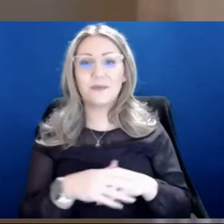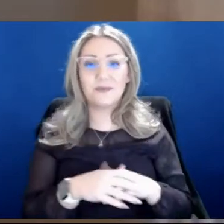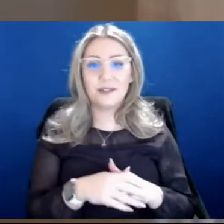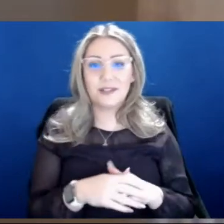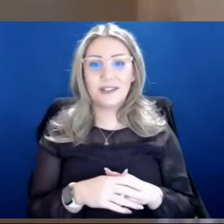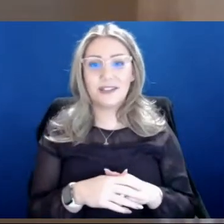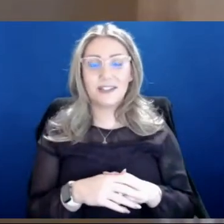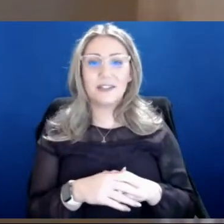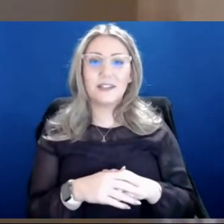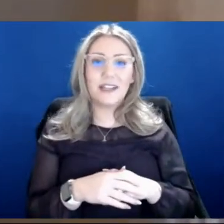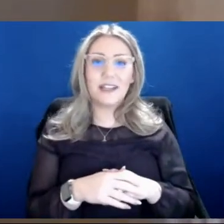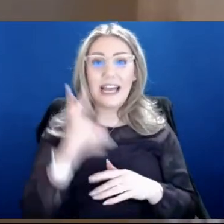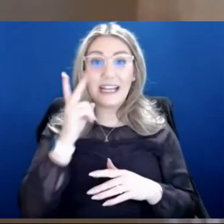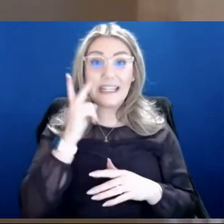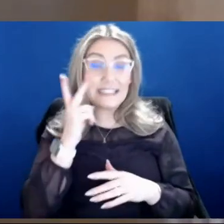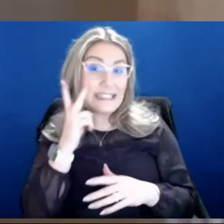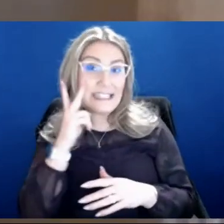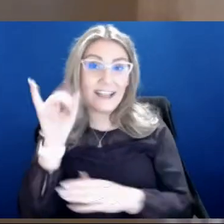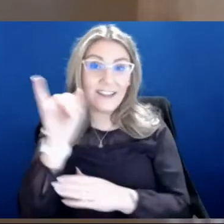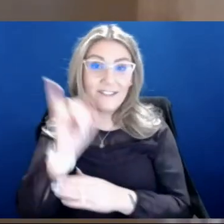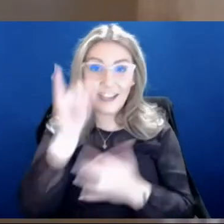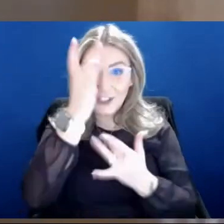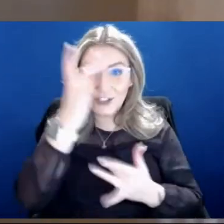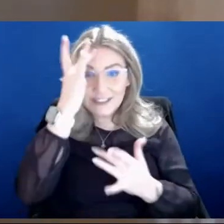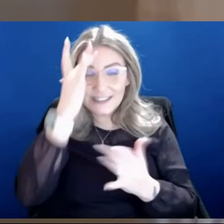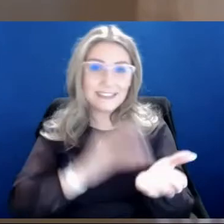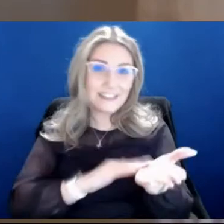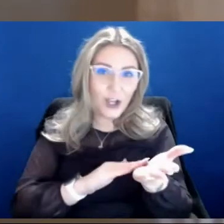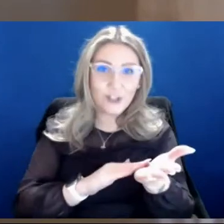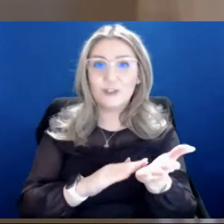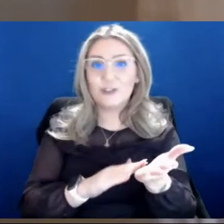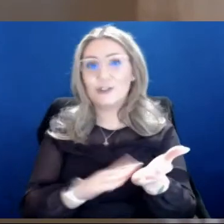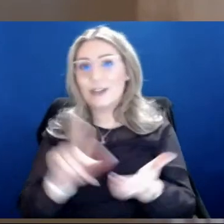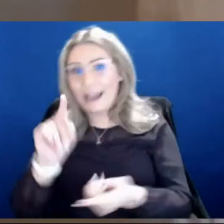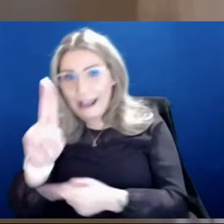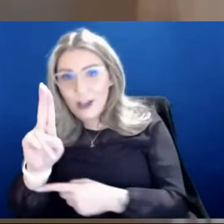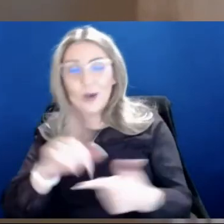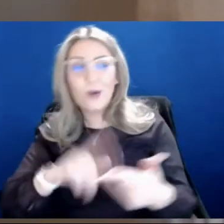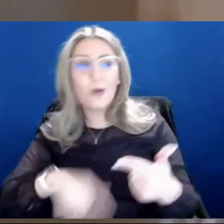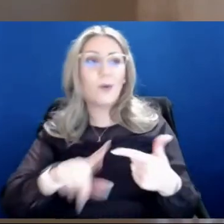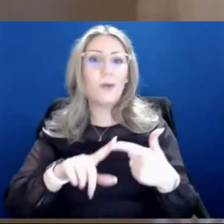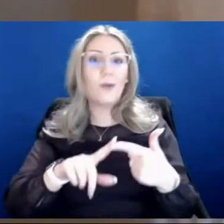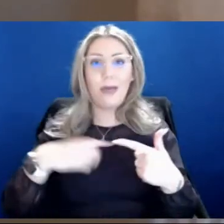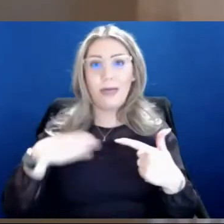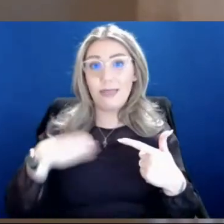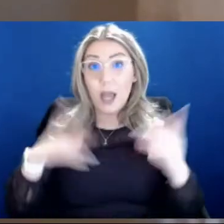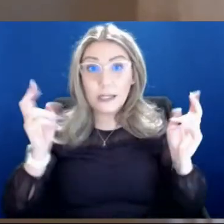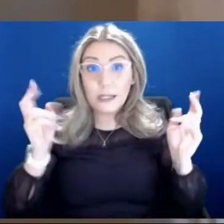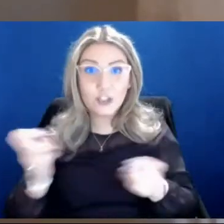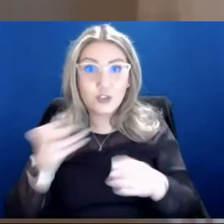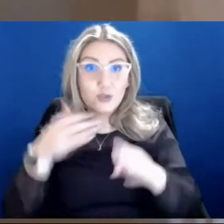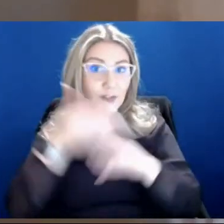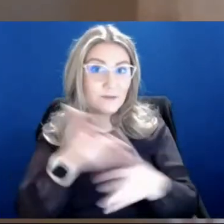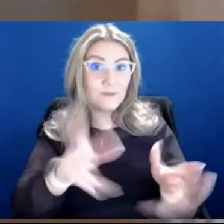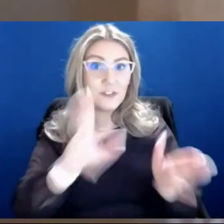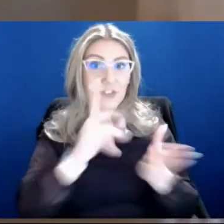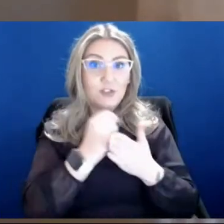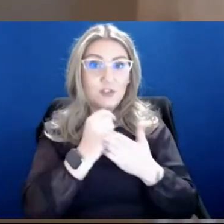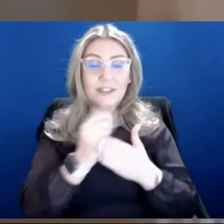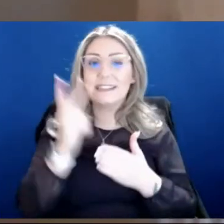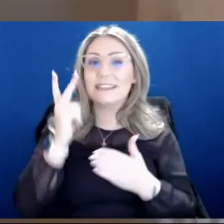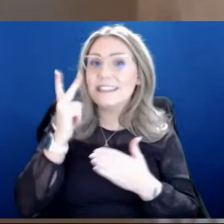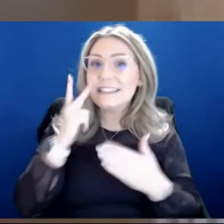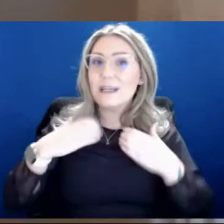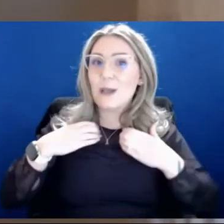I got to see an infectious disease doctor at KU, and then I had some lung issues after my treatment. So then I got to see the